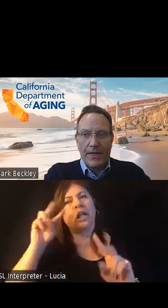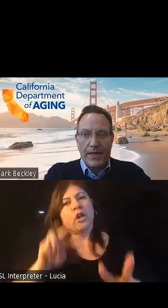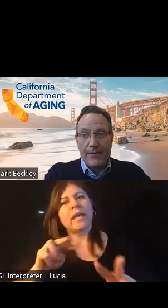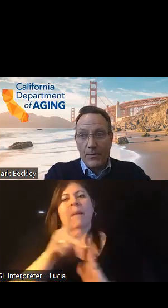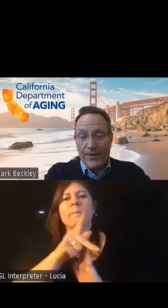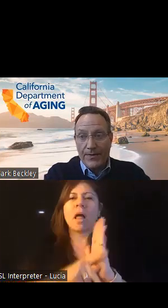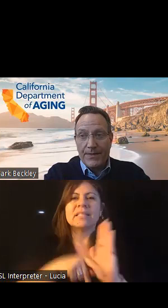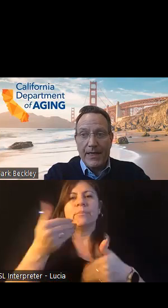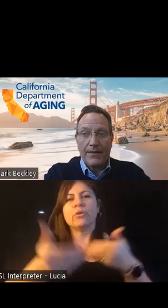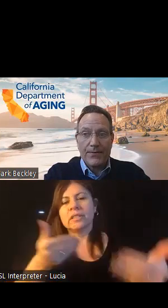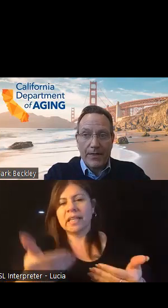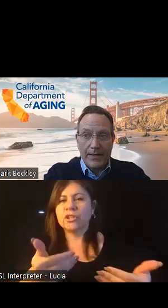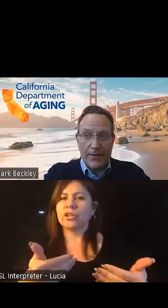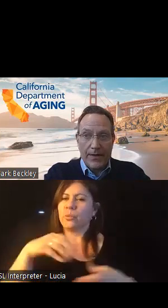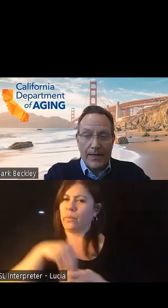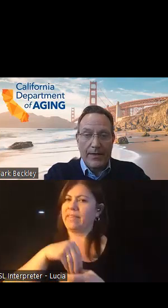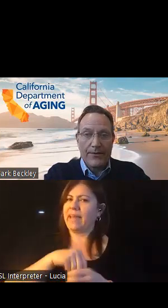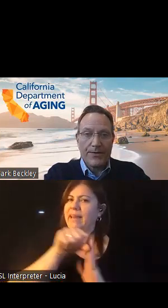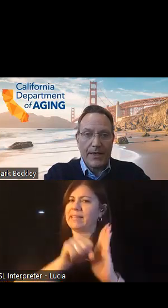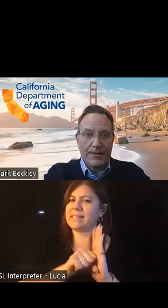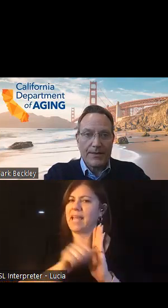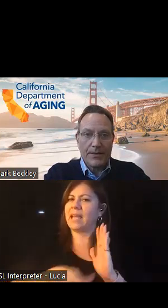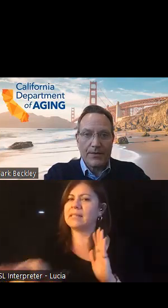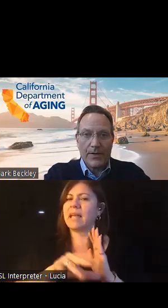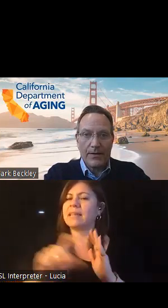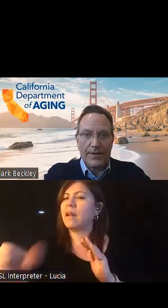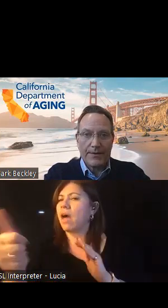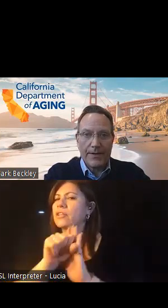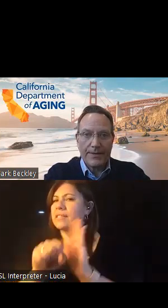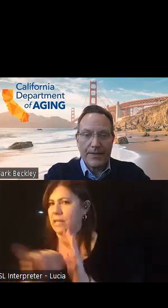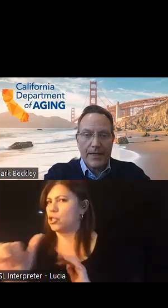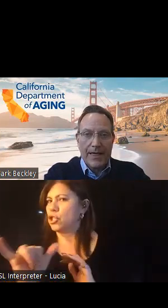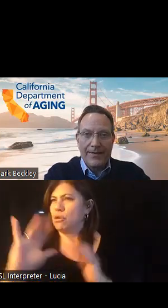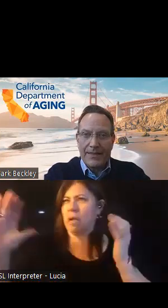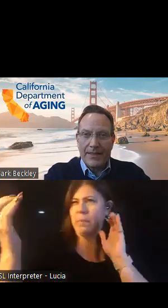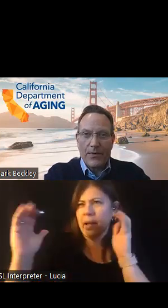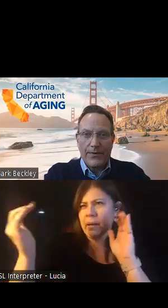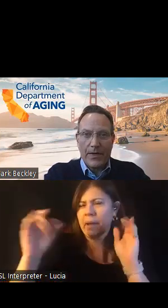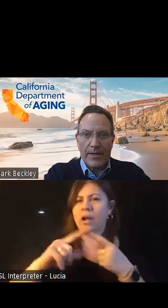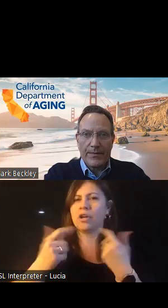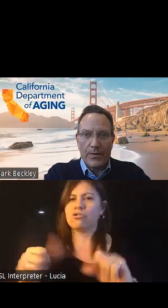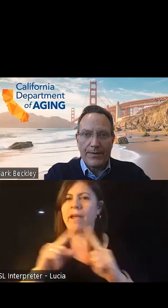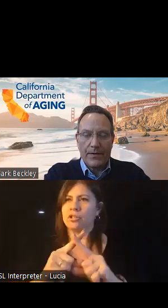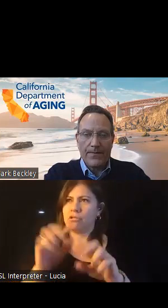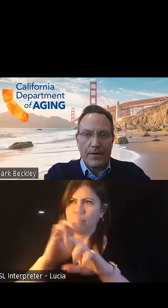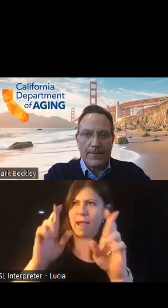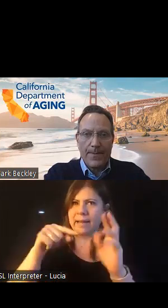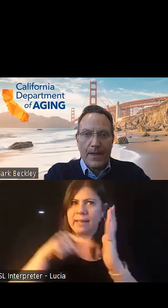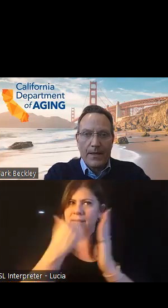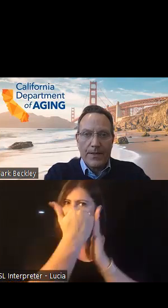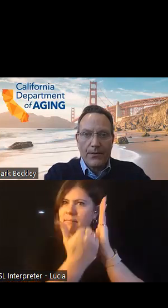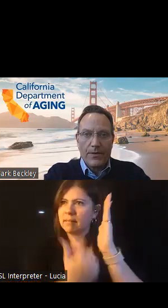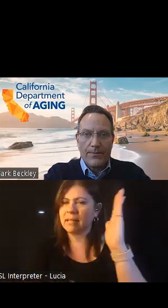procedures from within the state, at other states to compile this list. And this is what we've come up with so